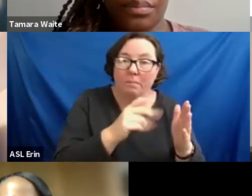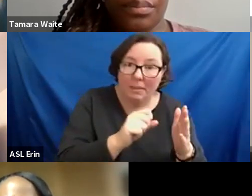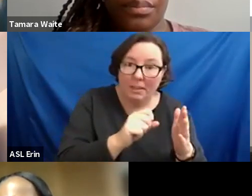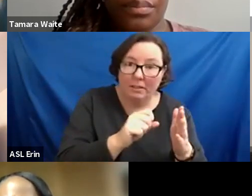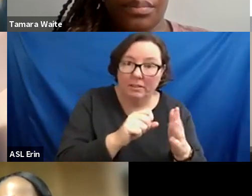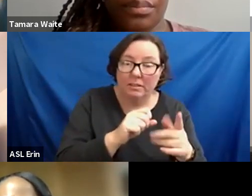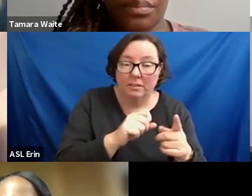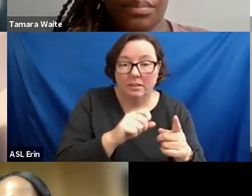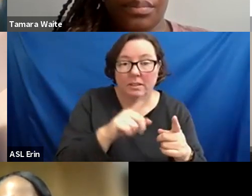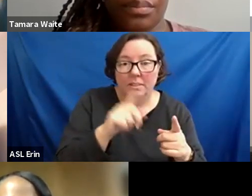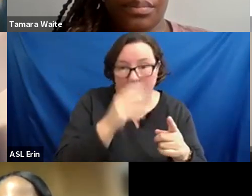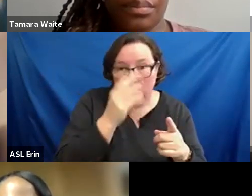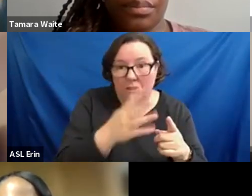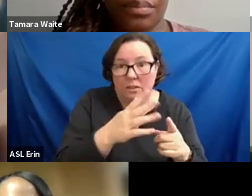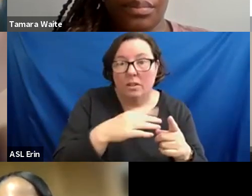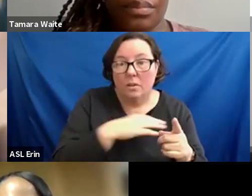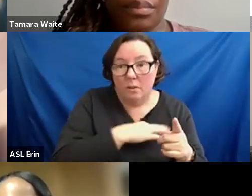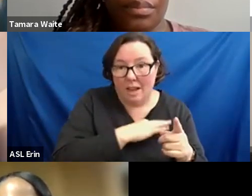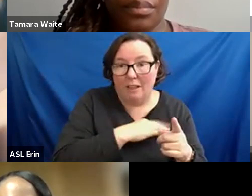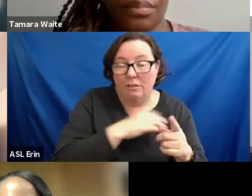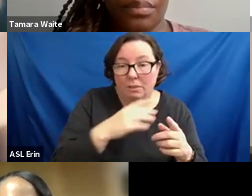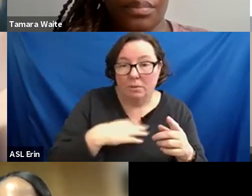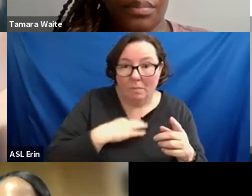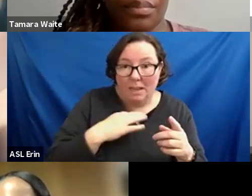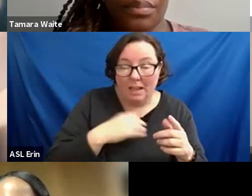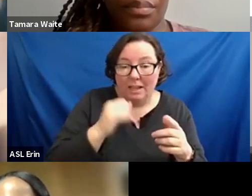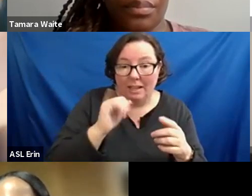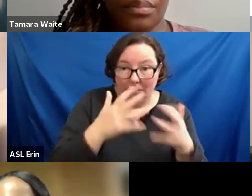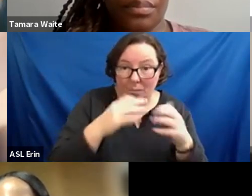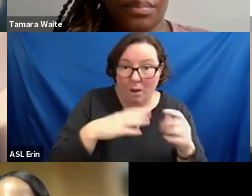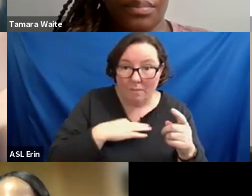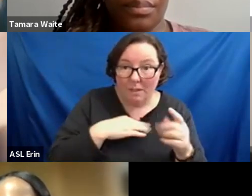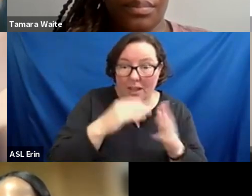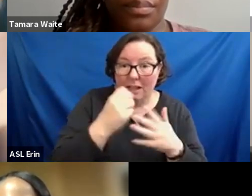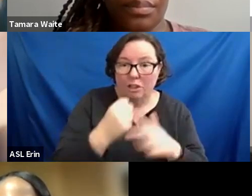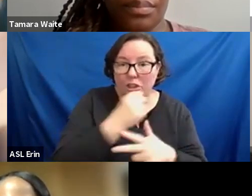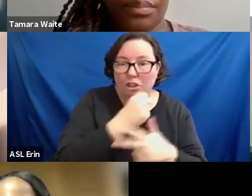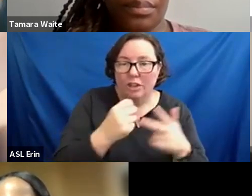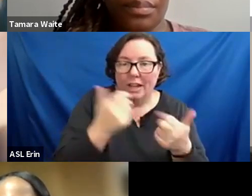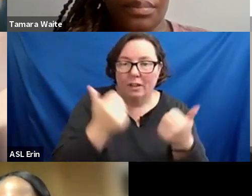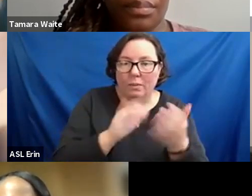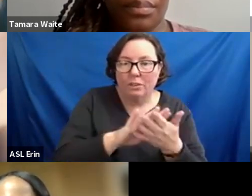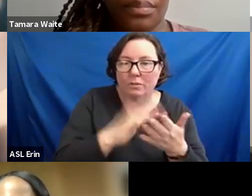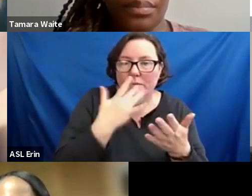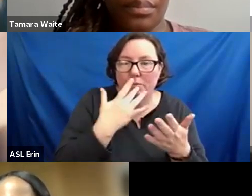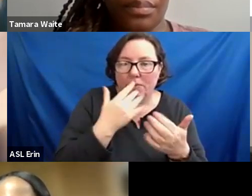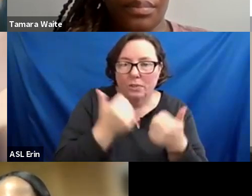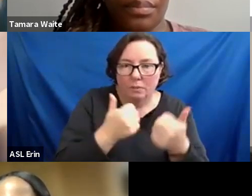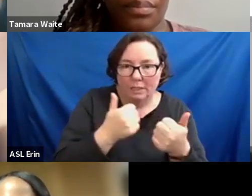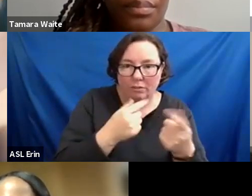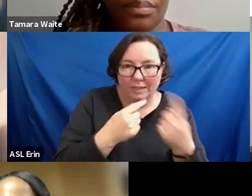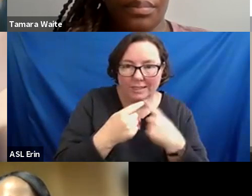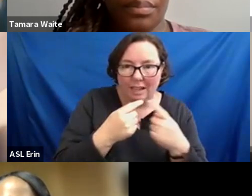were notified of their eligibility, and they still had to go through the process of ranking schools. In prior years, in